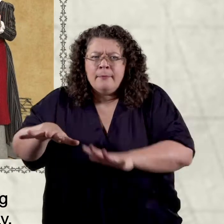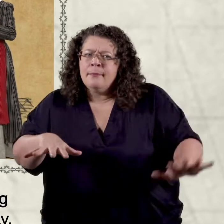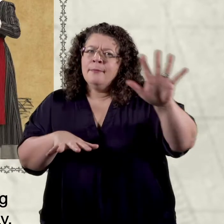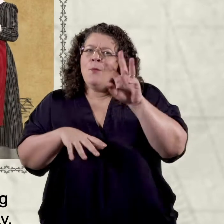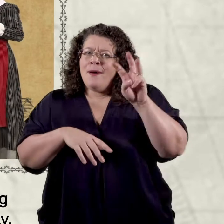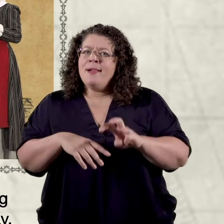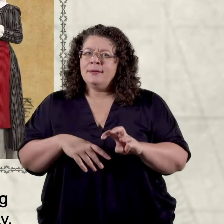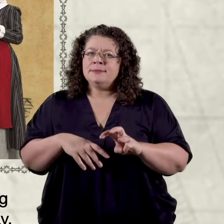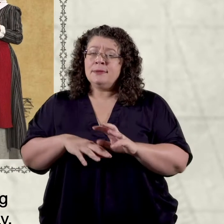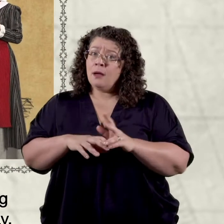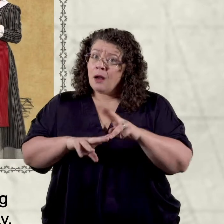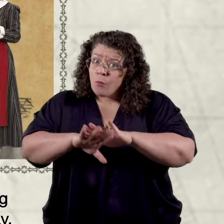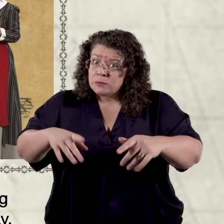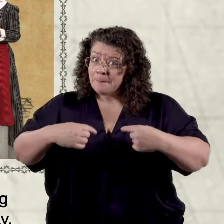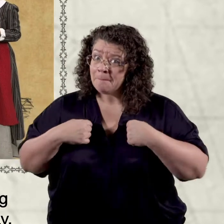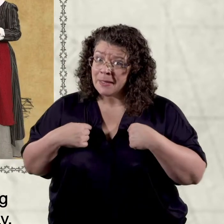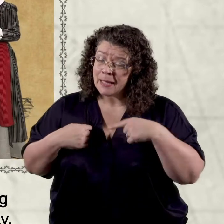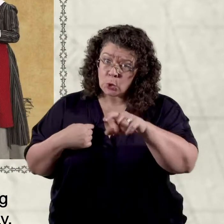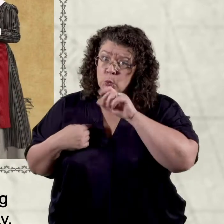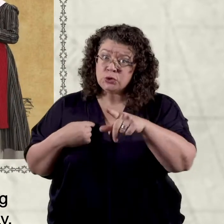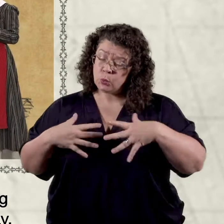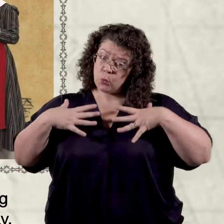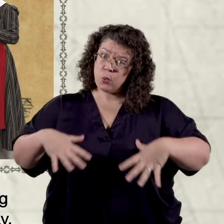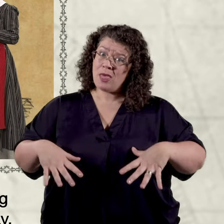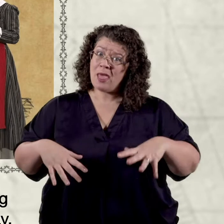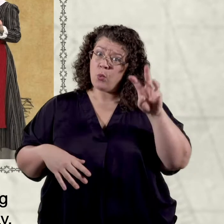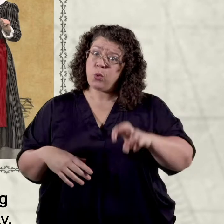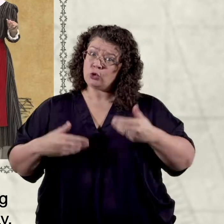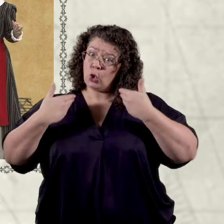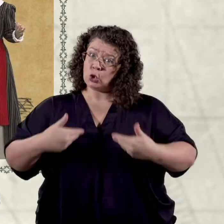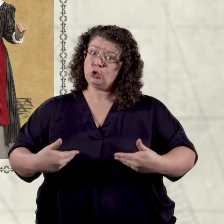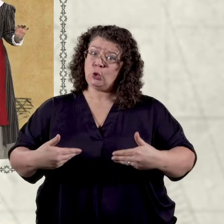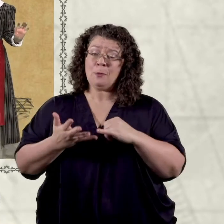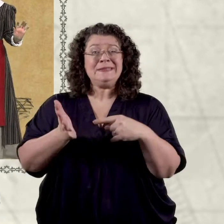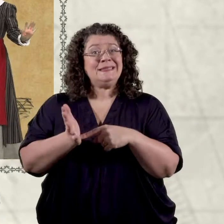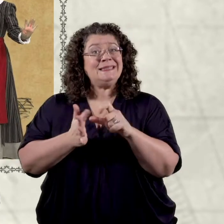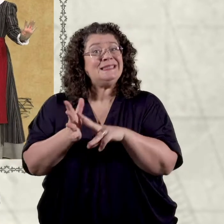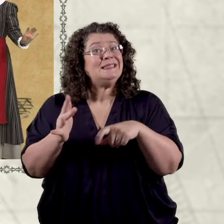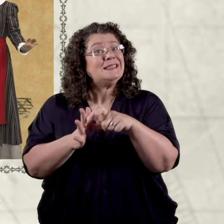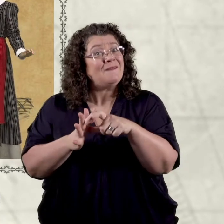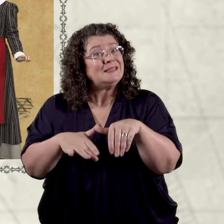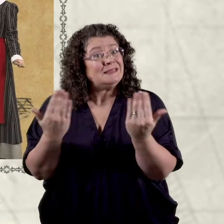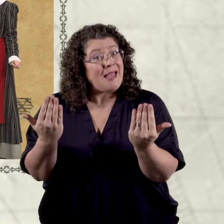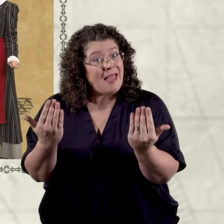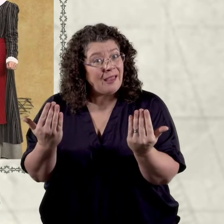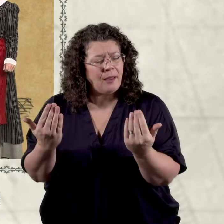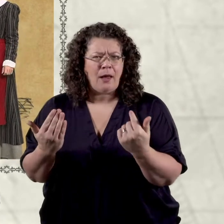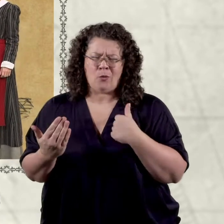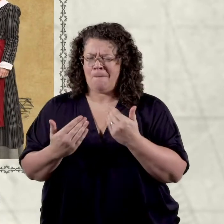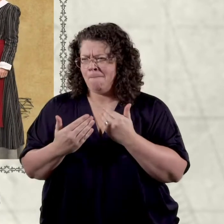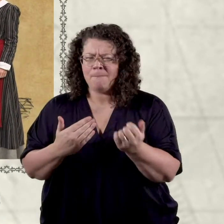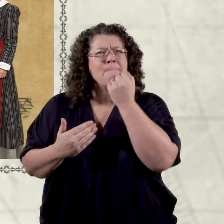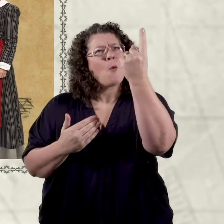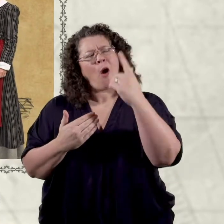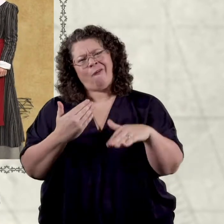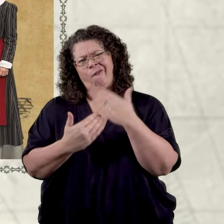me, you wouldn't be wearing the Welsh costume today on St. David's Day. I was the most fashionable lady in